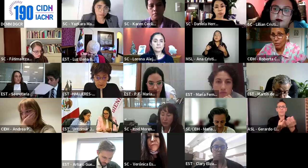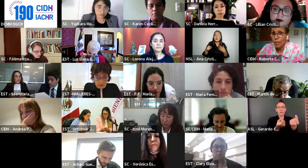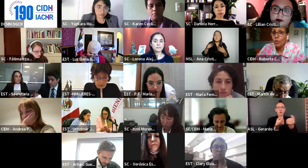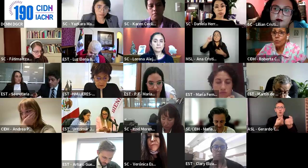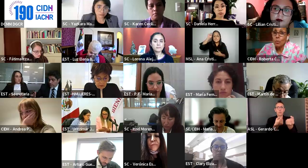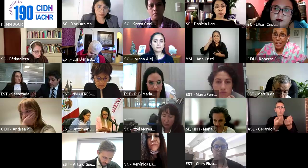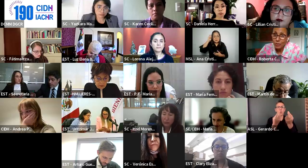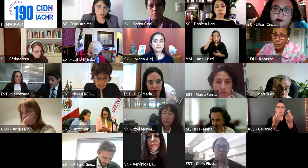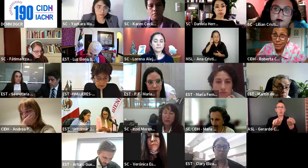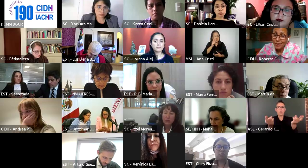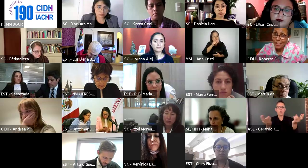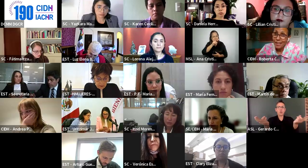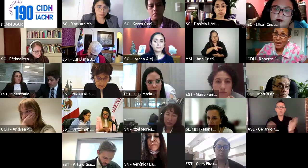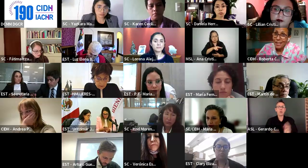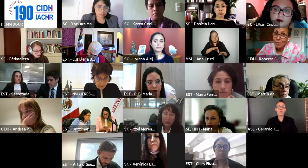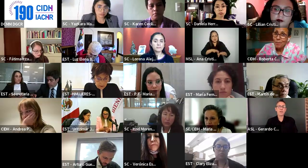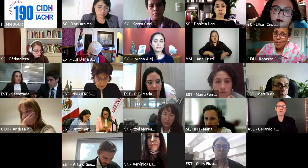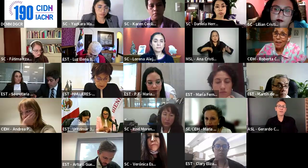very vulnerable and those who actually